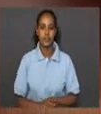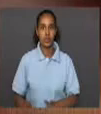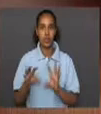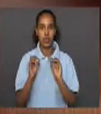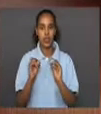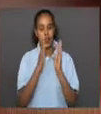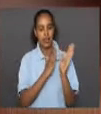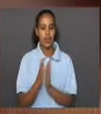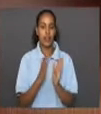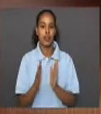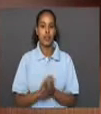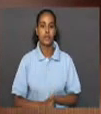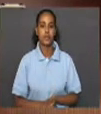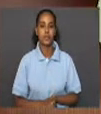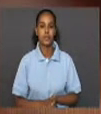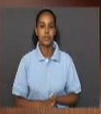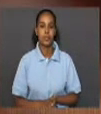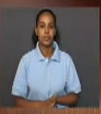Students, let's get ready.